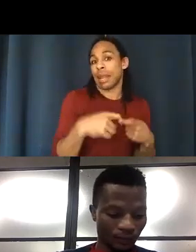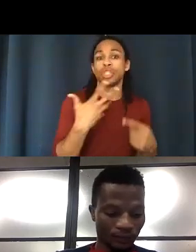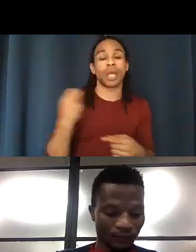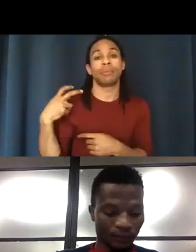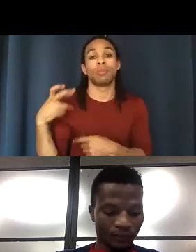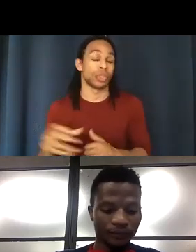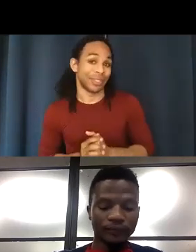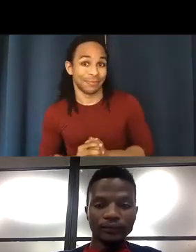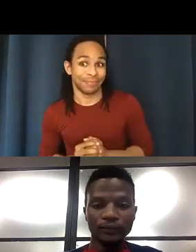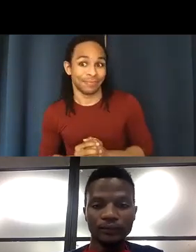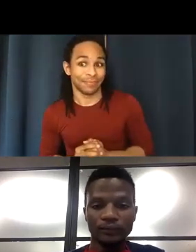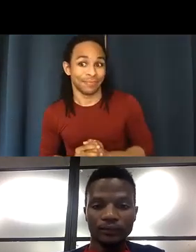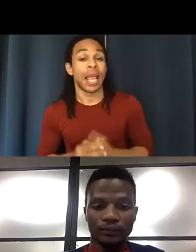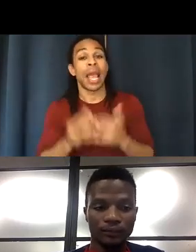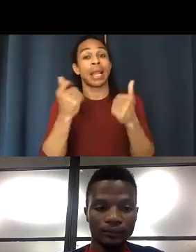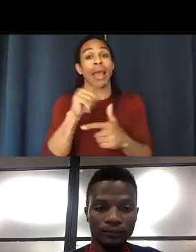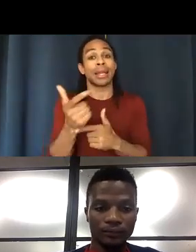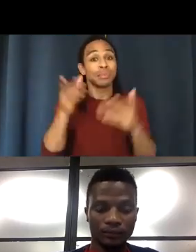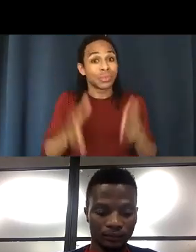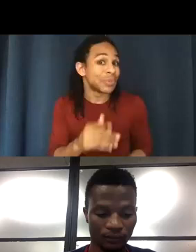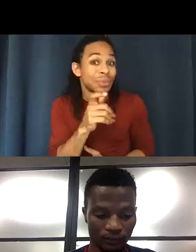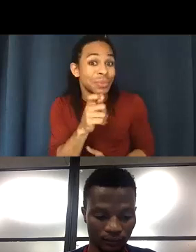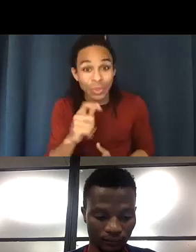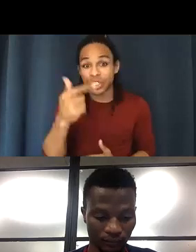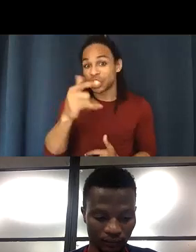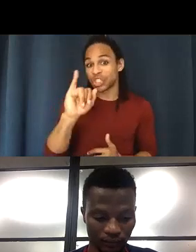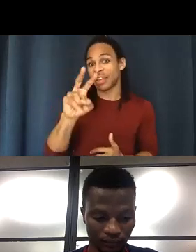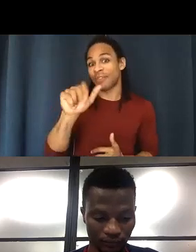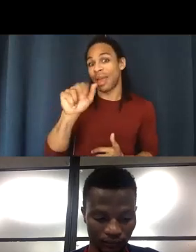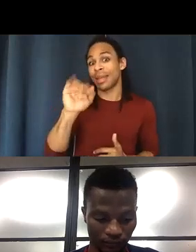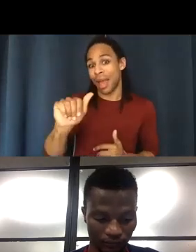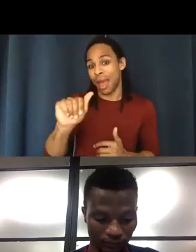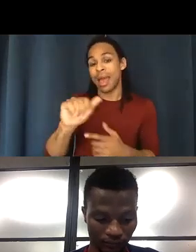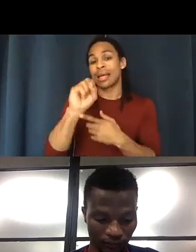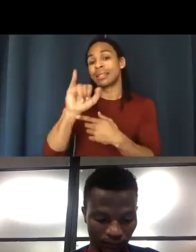The next speaker is Givania Silva.